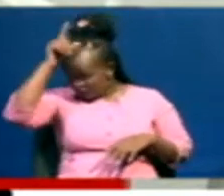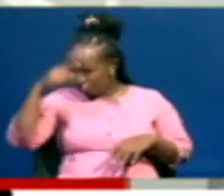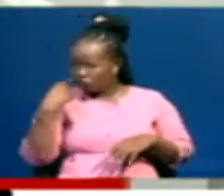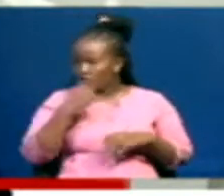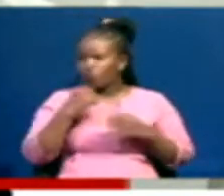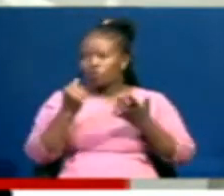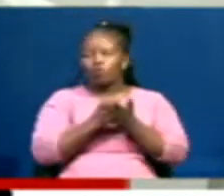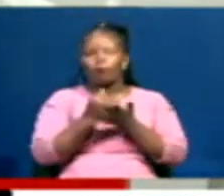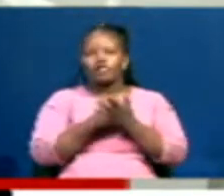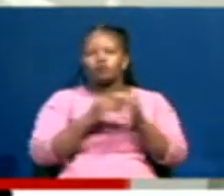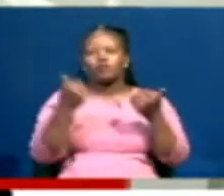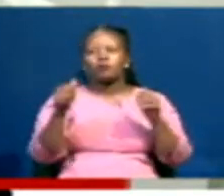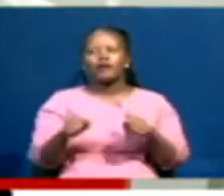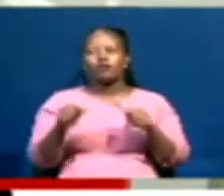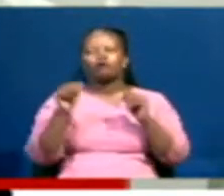to export,